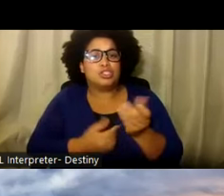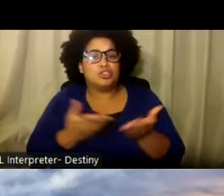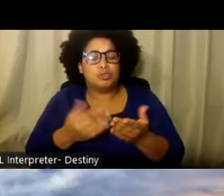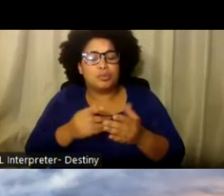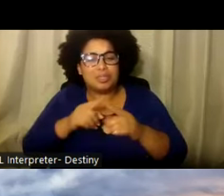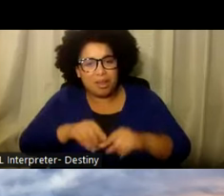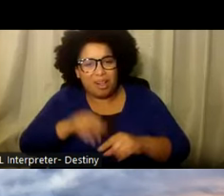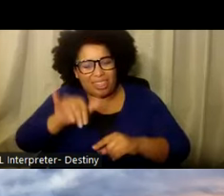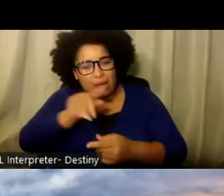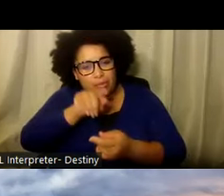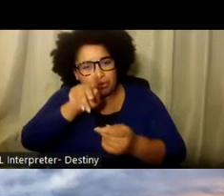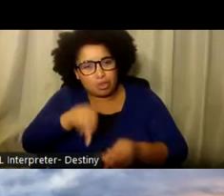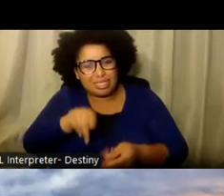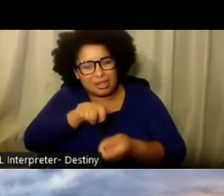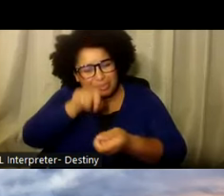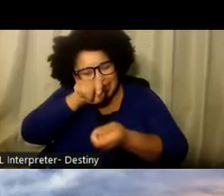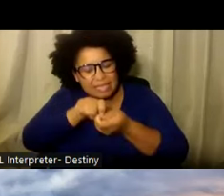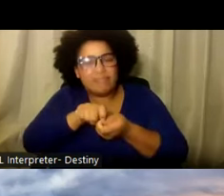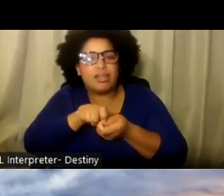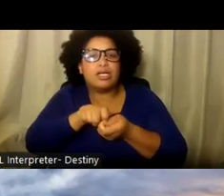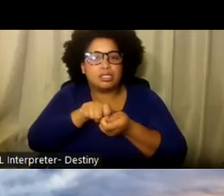needs of that specific individual.